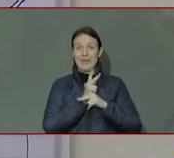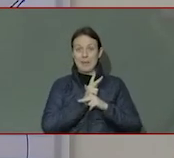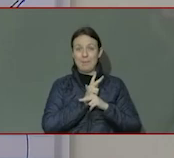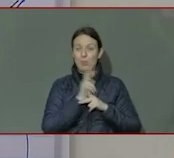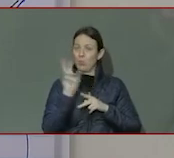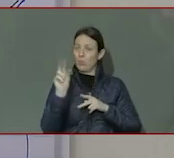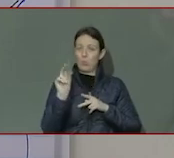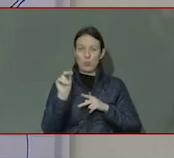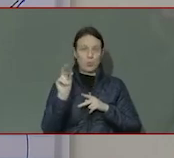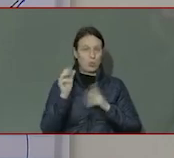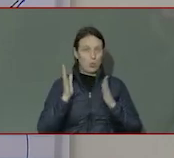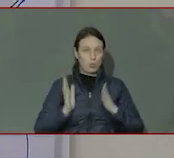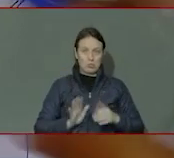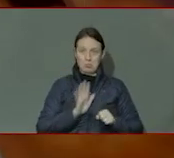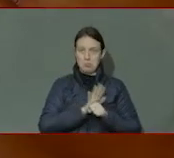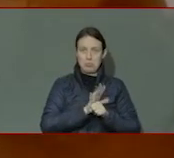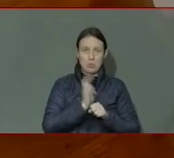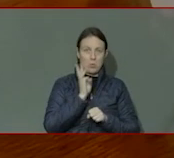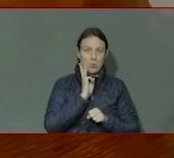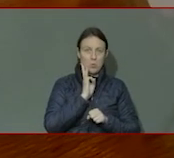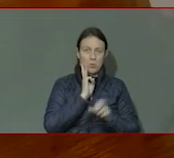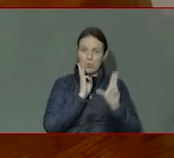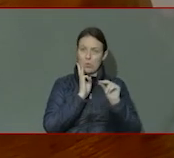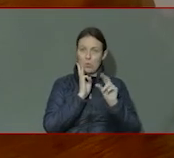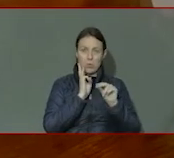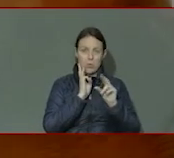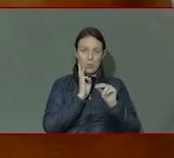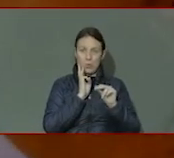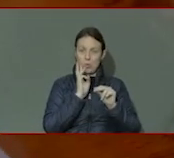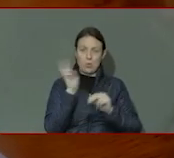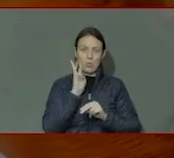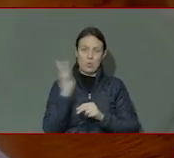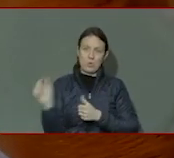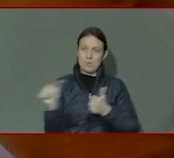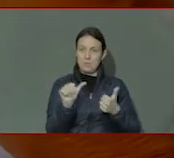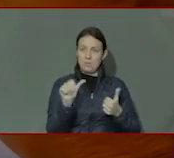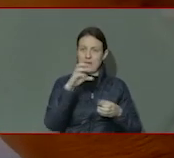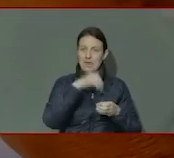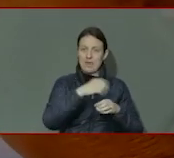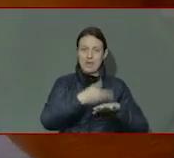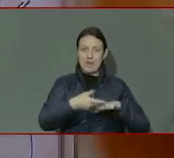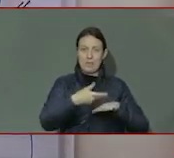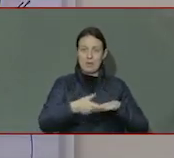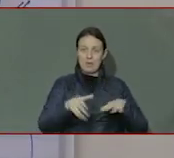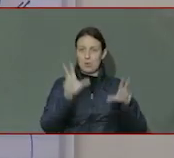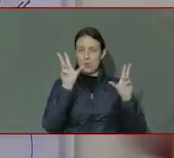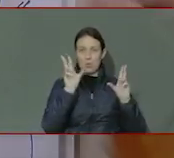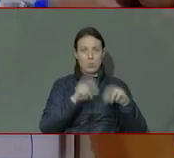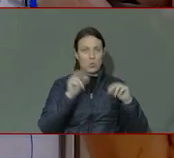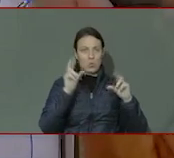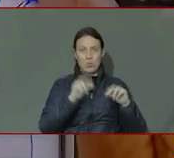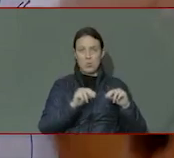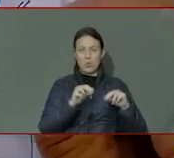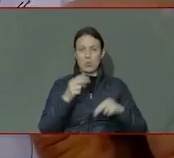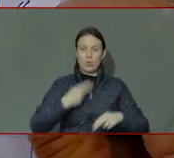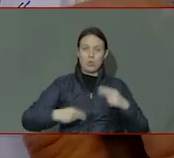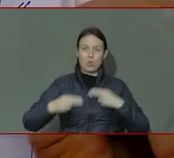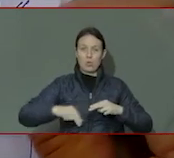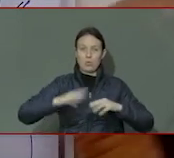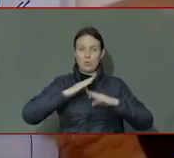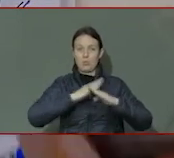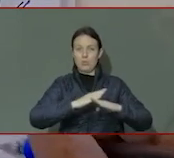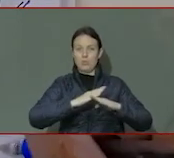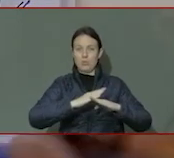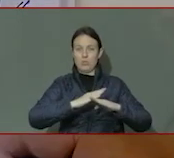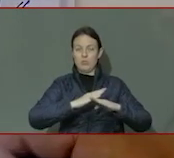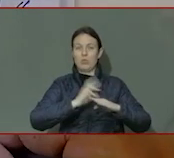much water. It must not be reabsorbed back into the blood. Not. Then the water must rather become